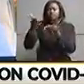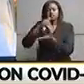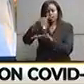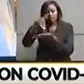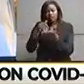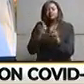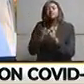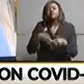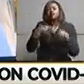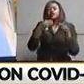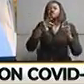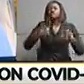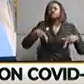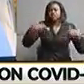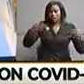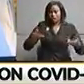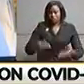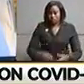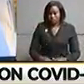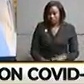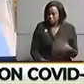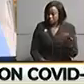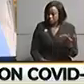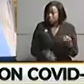There is a relay system.